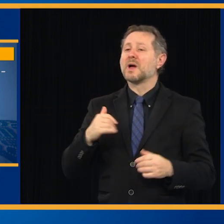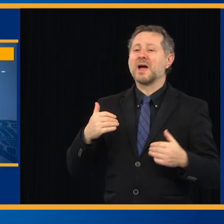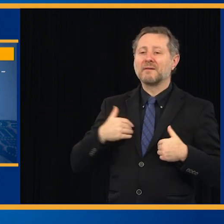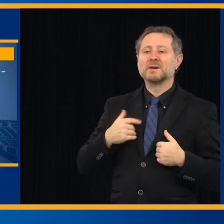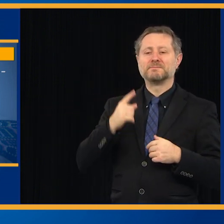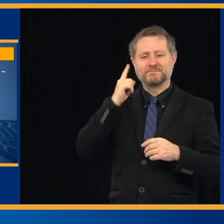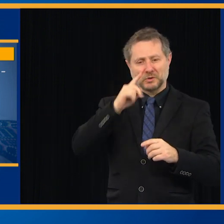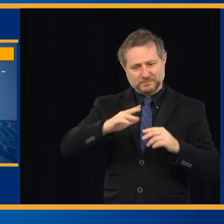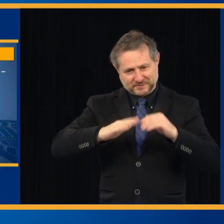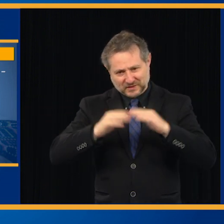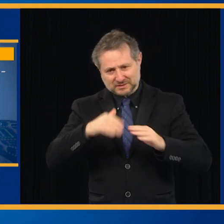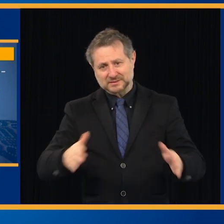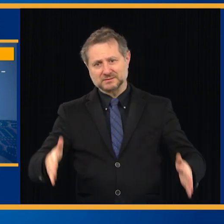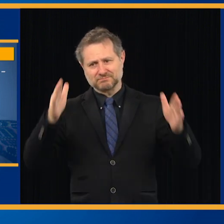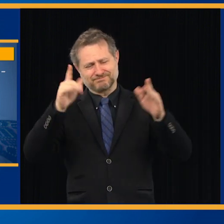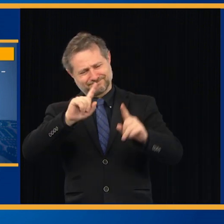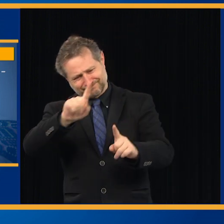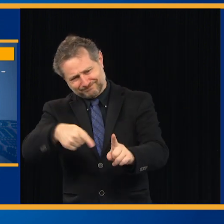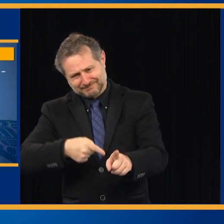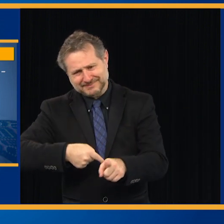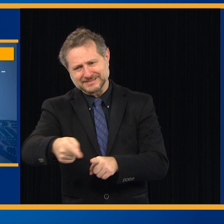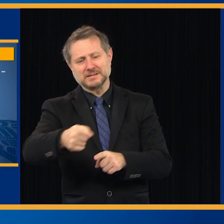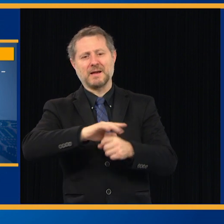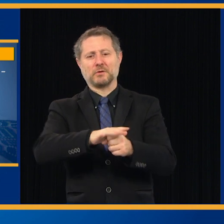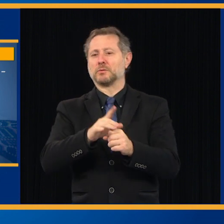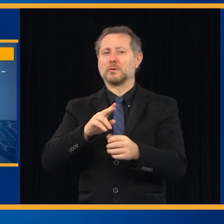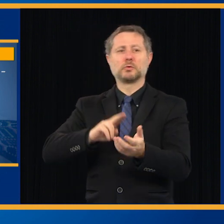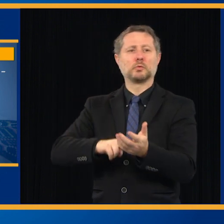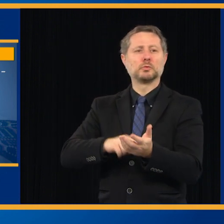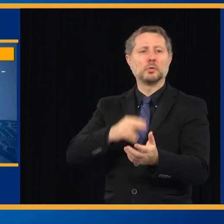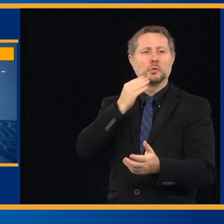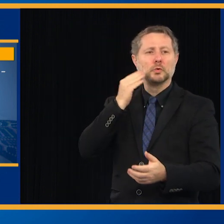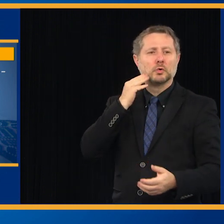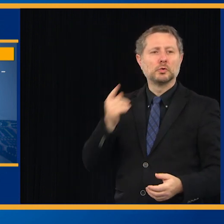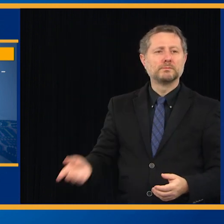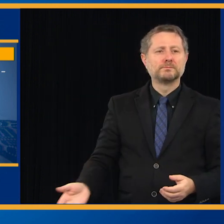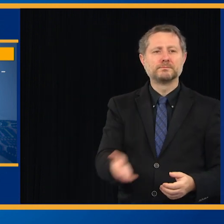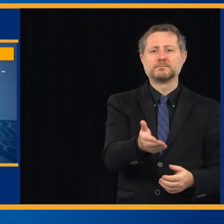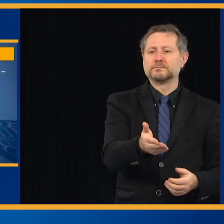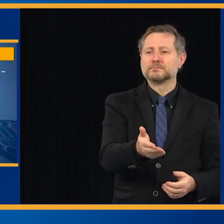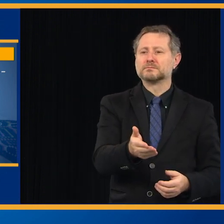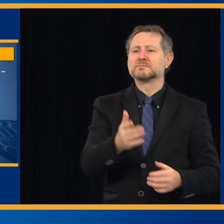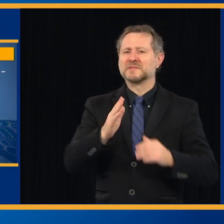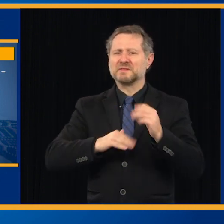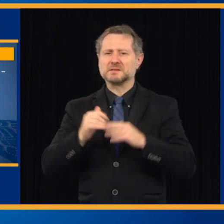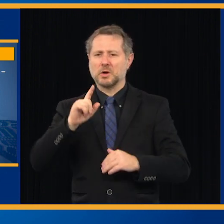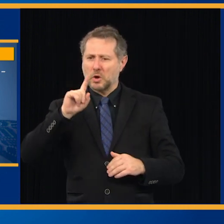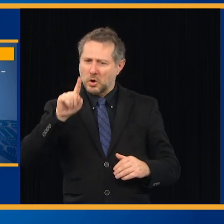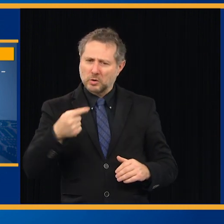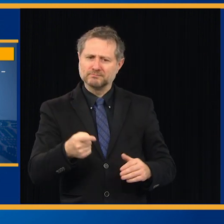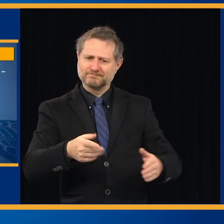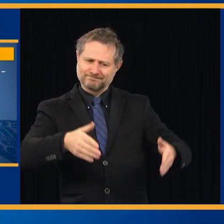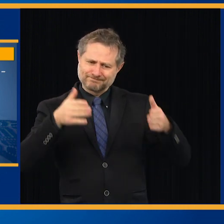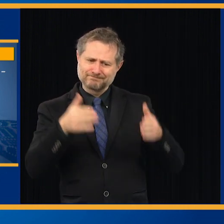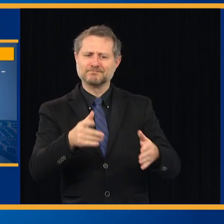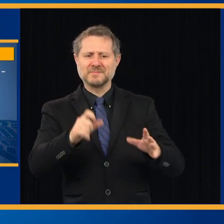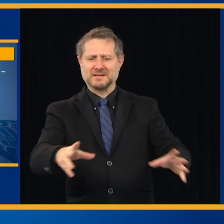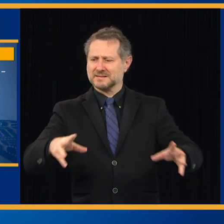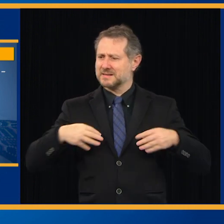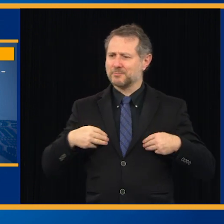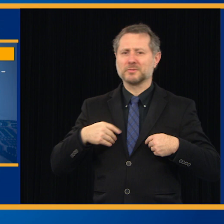facilities. So we have available COVID-only facilities that could accept nursing home